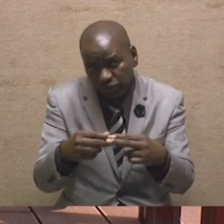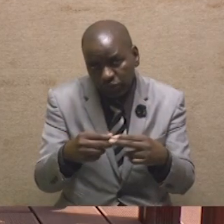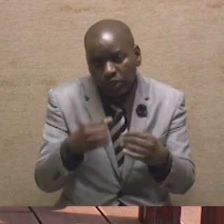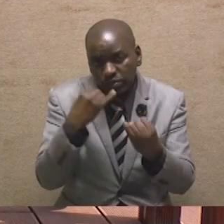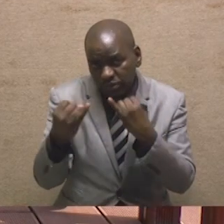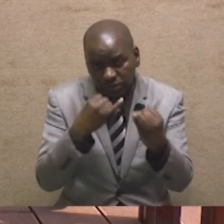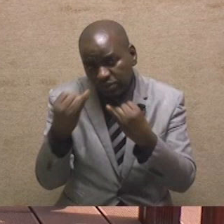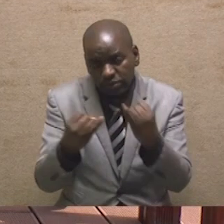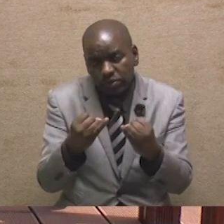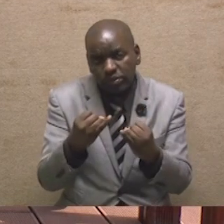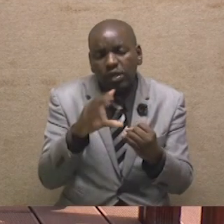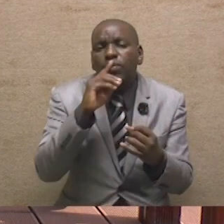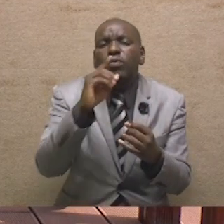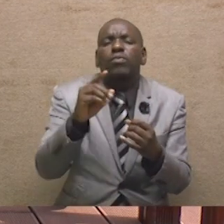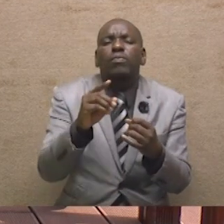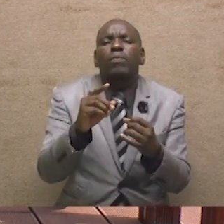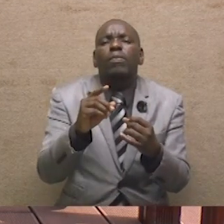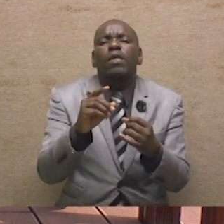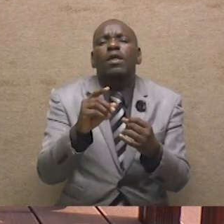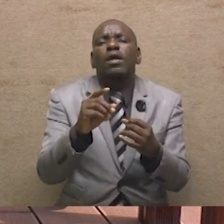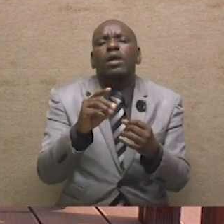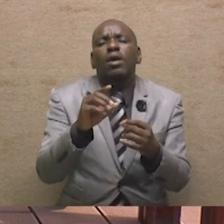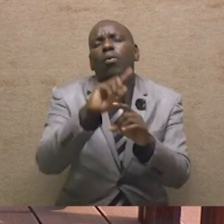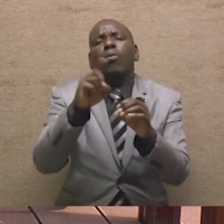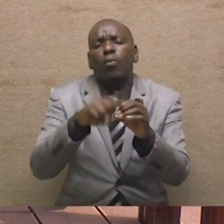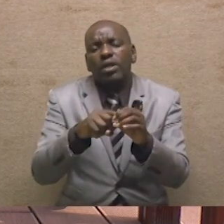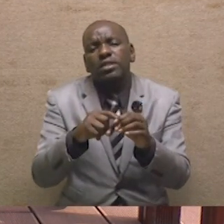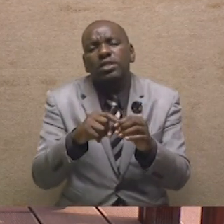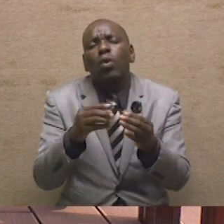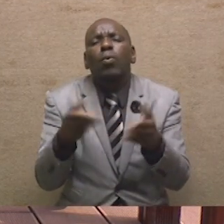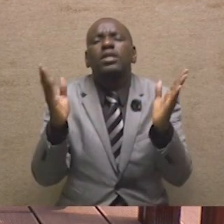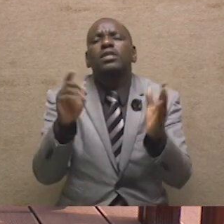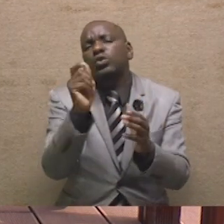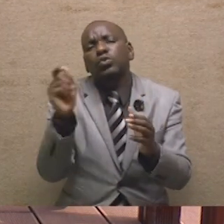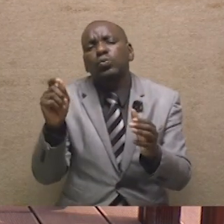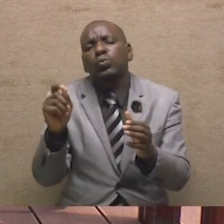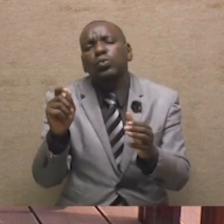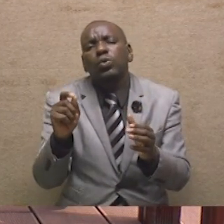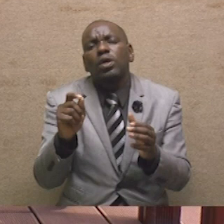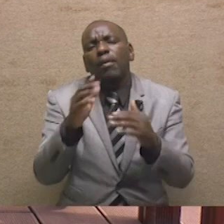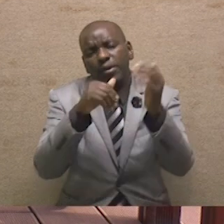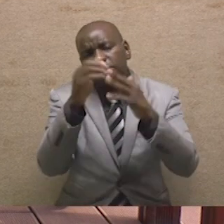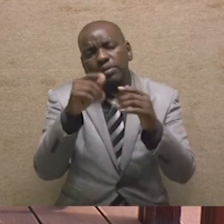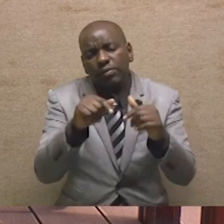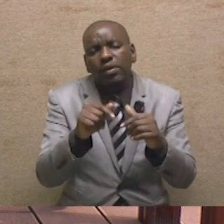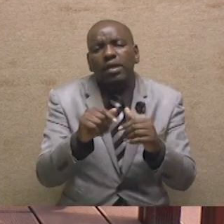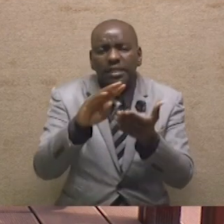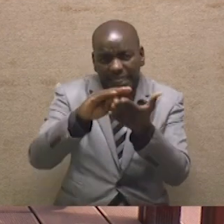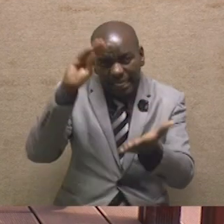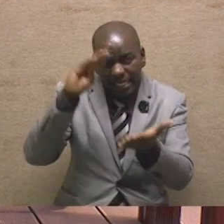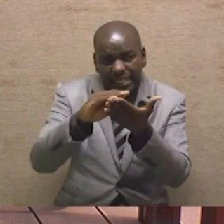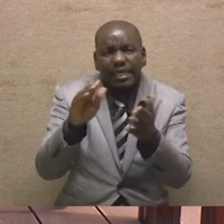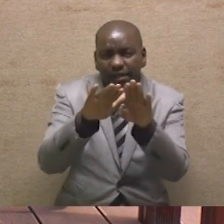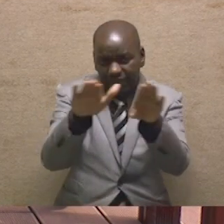continue our discussion. You heard them, they spoke about the definition of a school, to say a school does not really mean a premises, but it's a